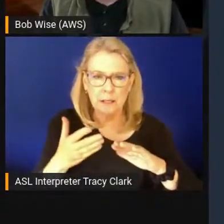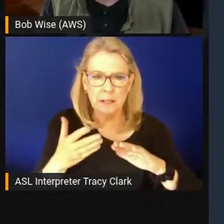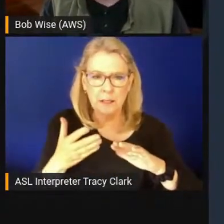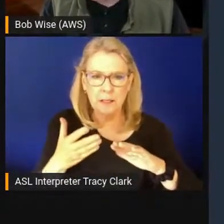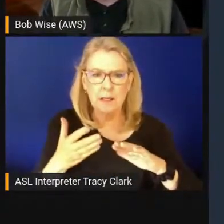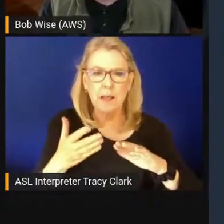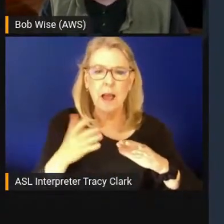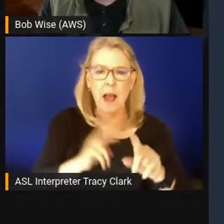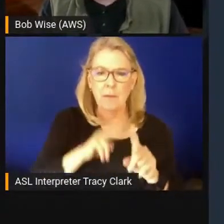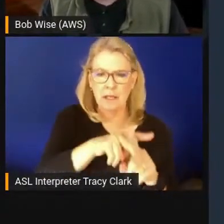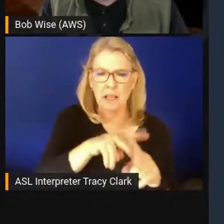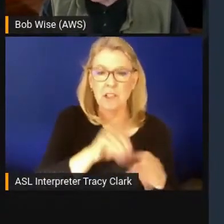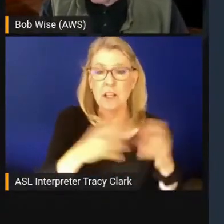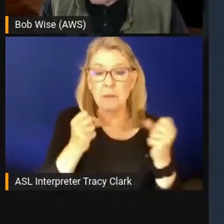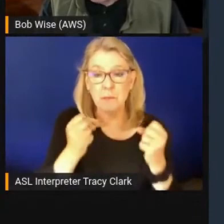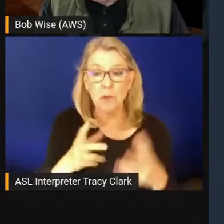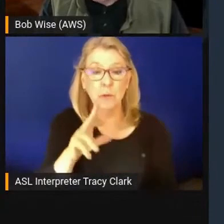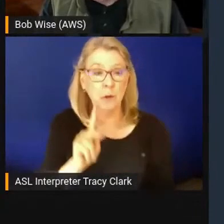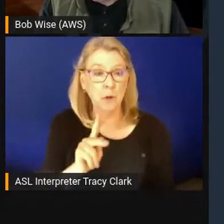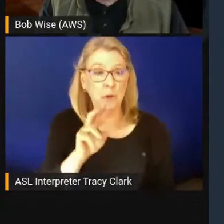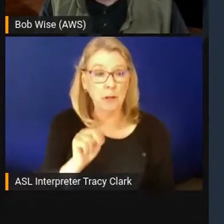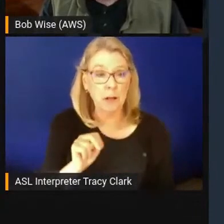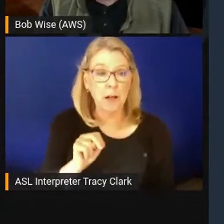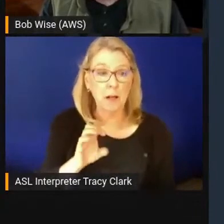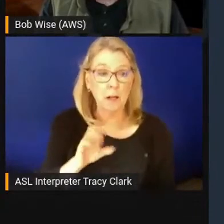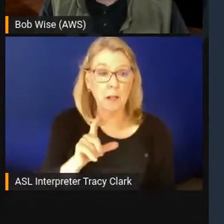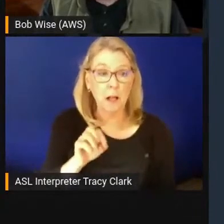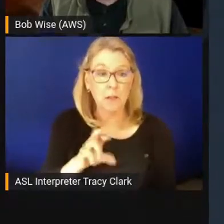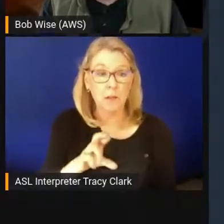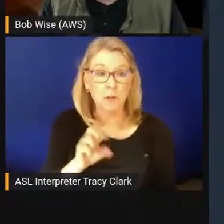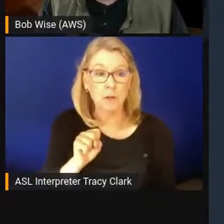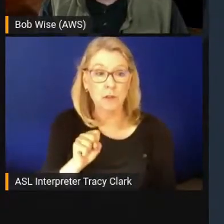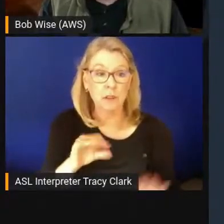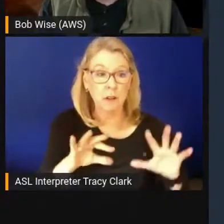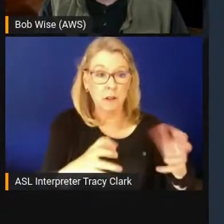related topics. We're seeing more and more of